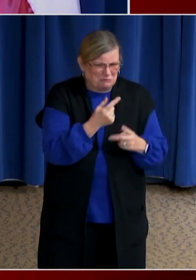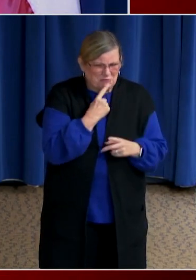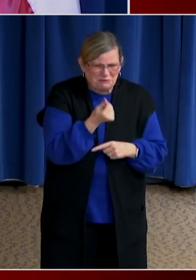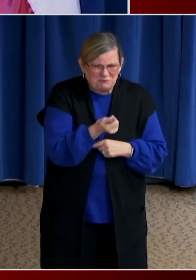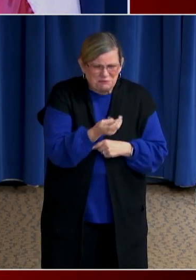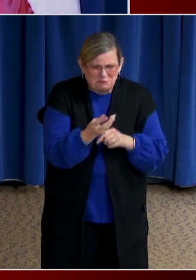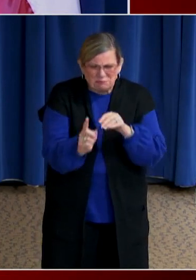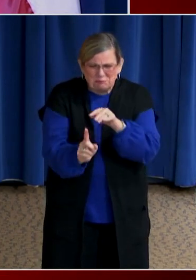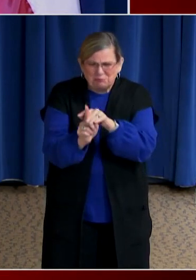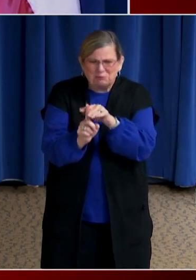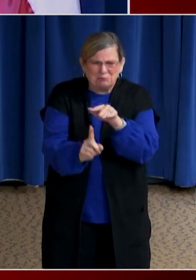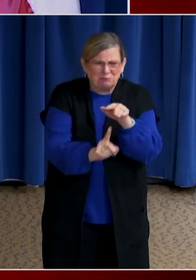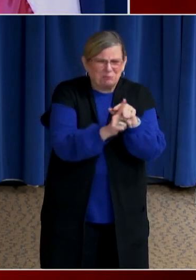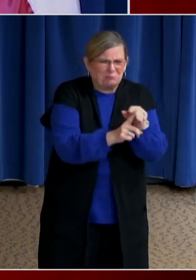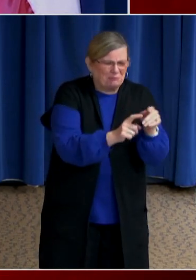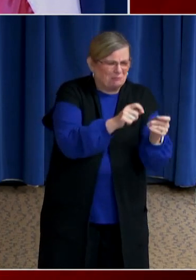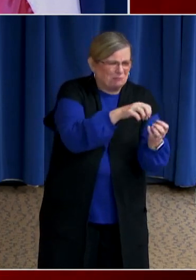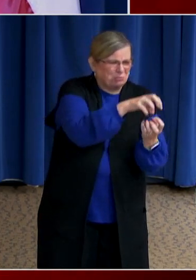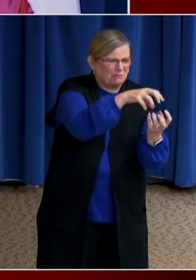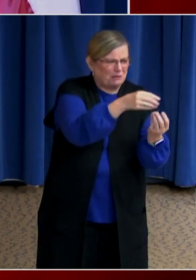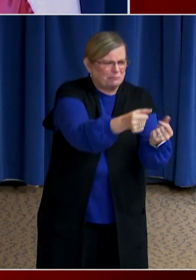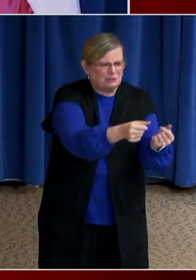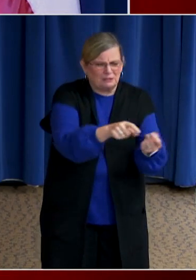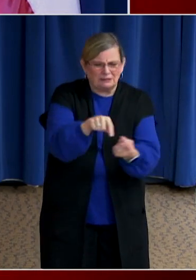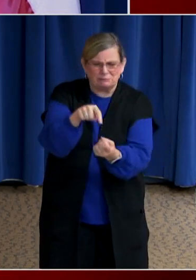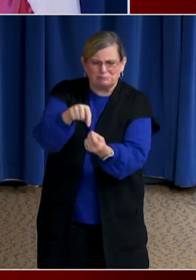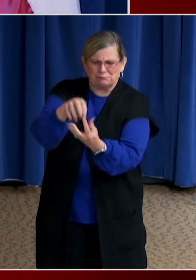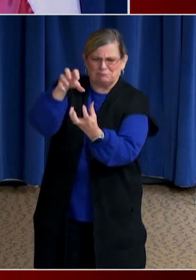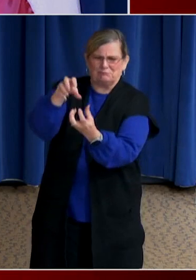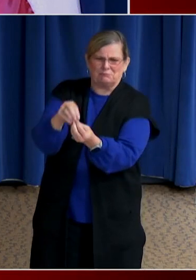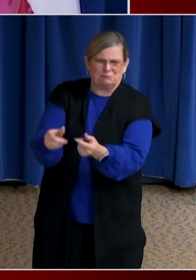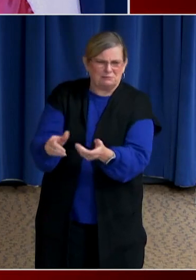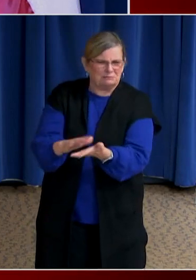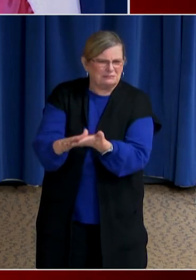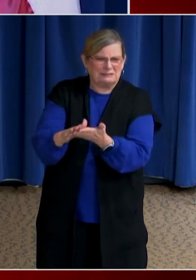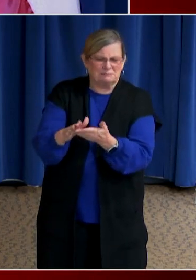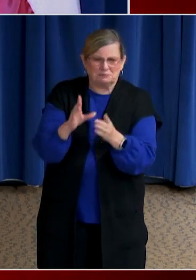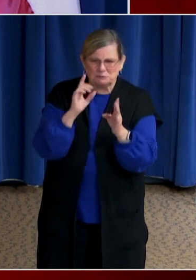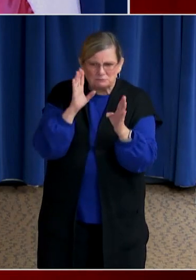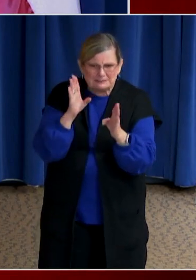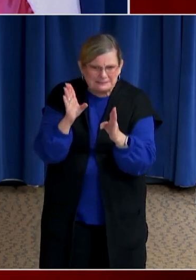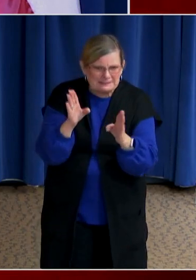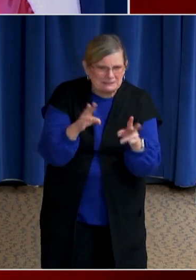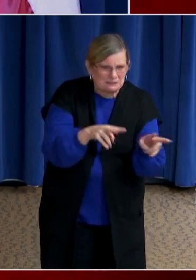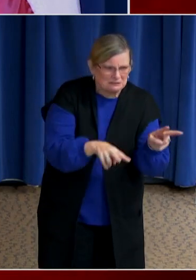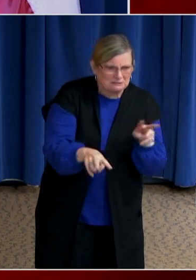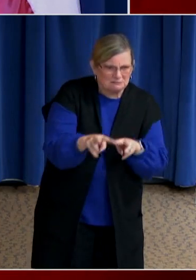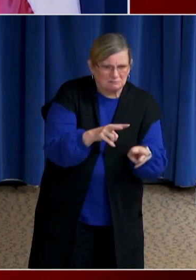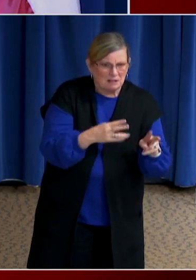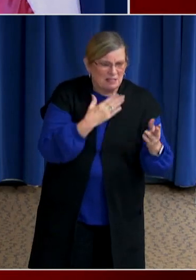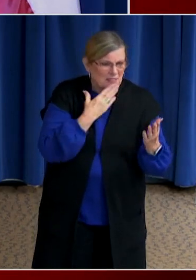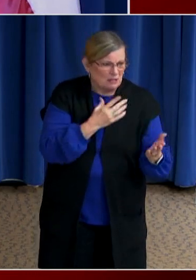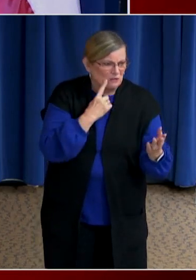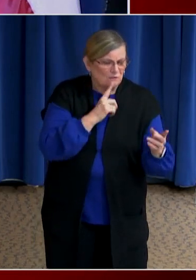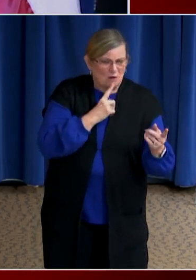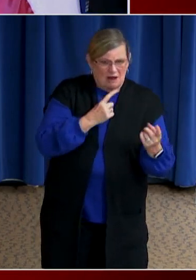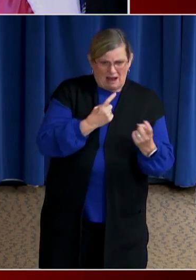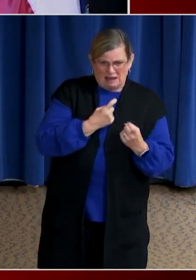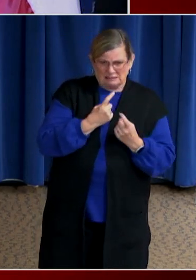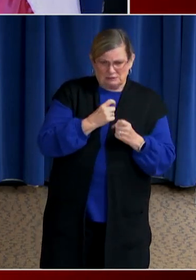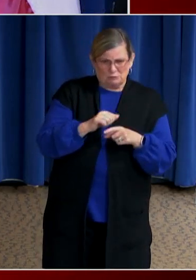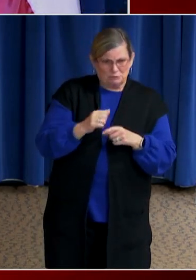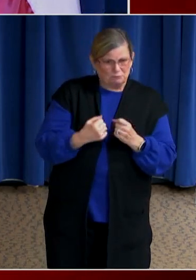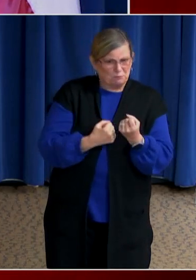quickly. So our message is going to continue to be what it always is. You know, if you want to come out and you want to exercise your First Amendment